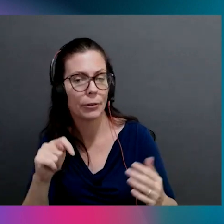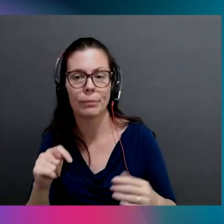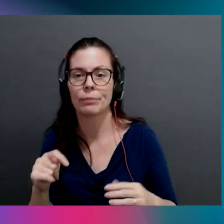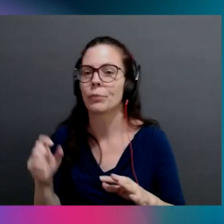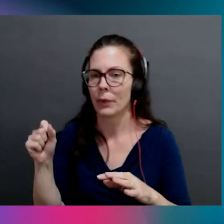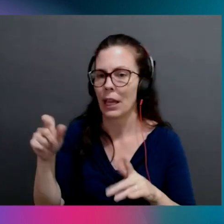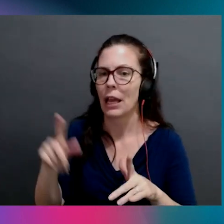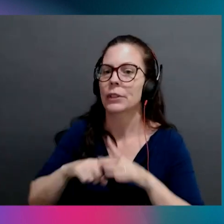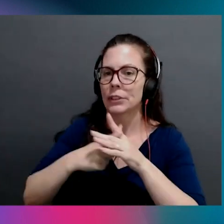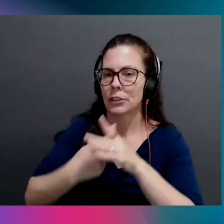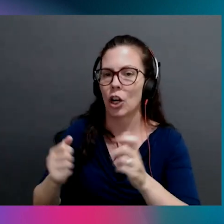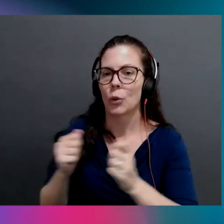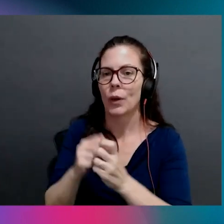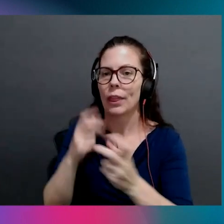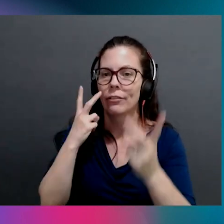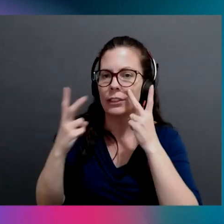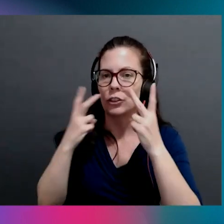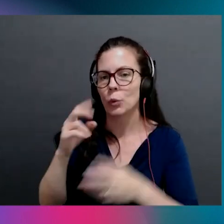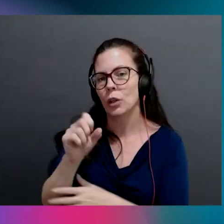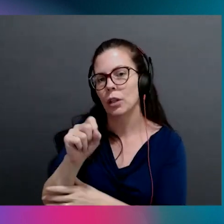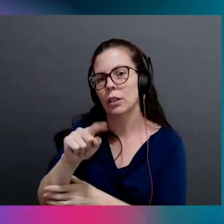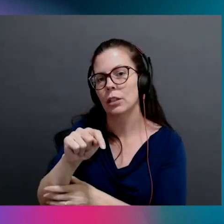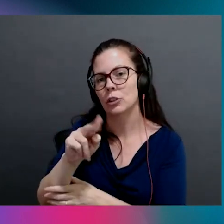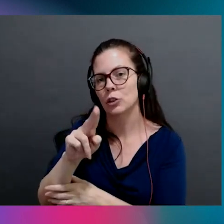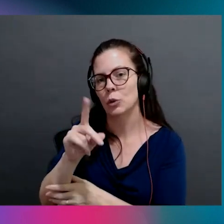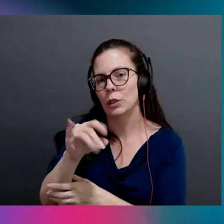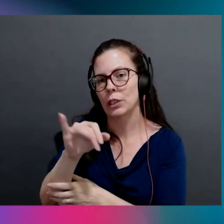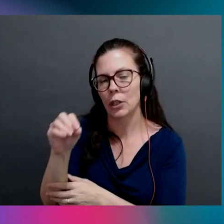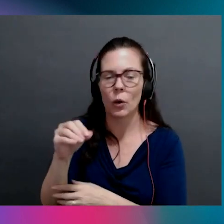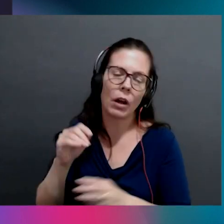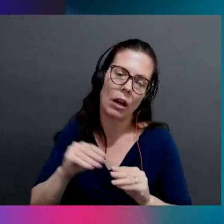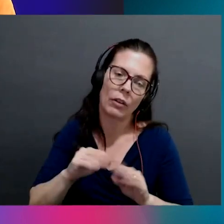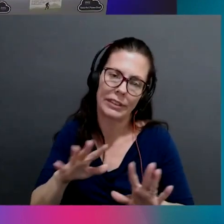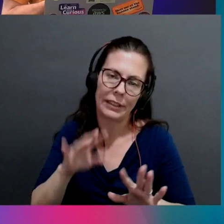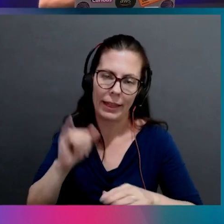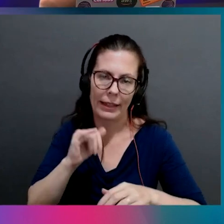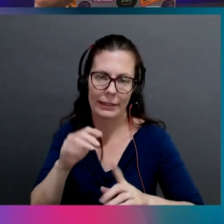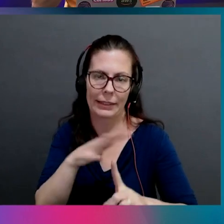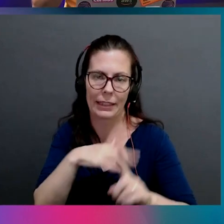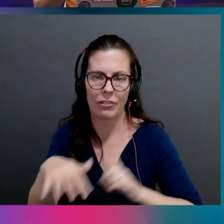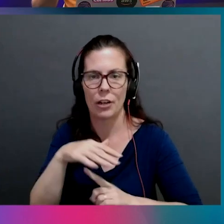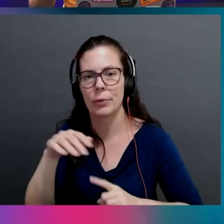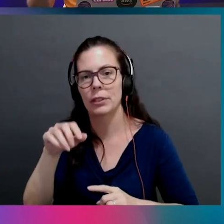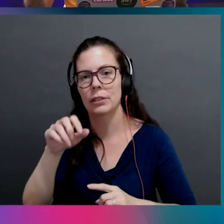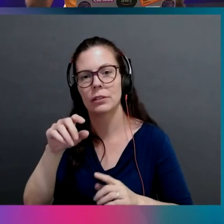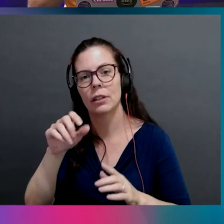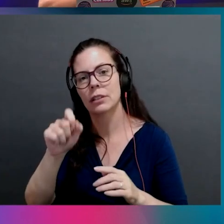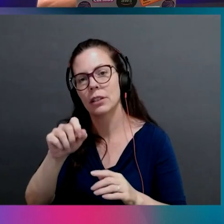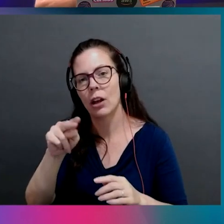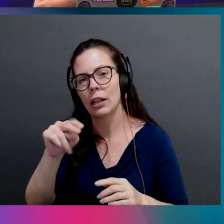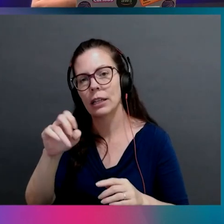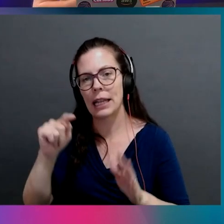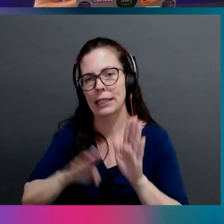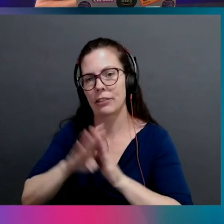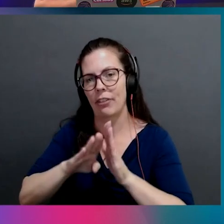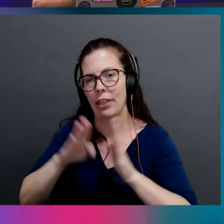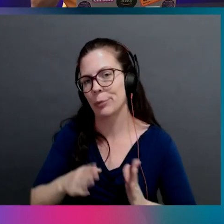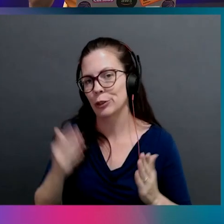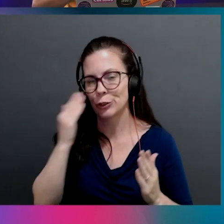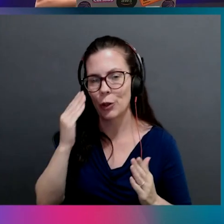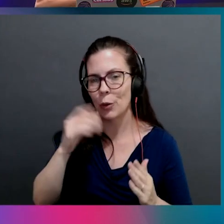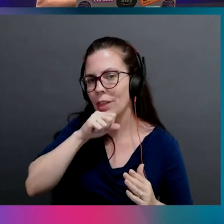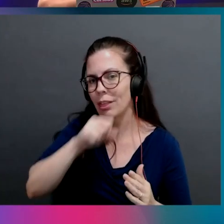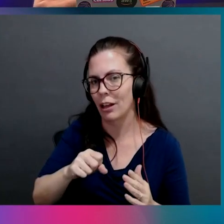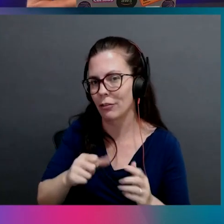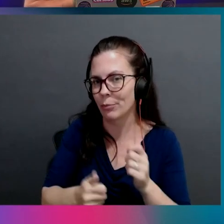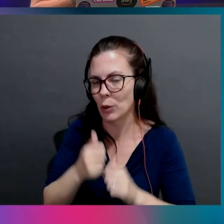with Visual Studio, because this is obviously the environment that I guess .NET devs know and love the most. It's quite not all of us. Well, not all